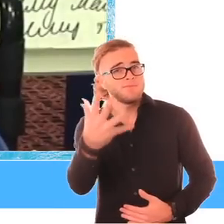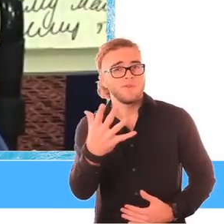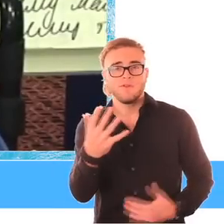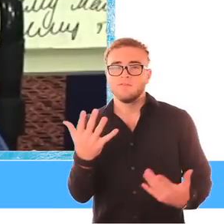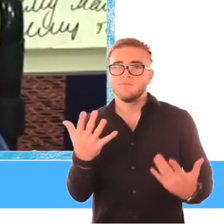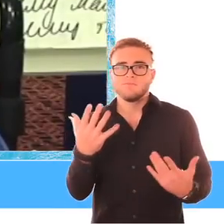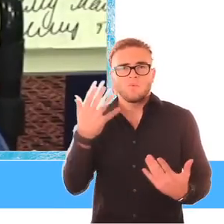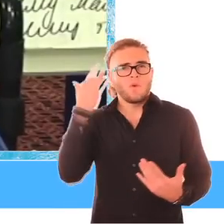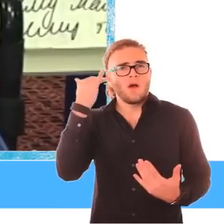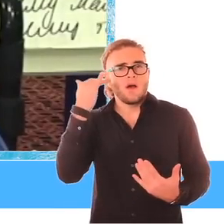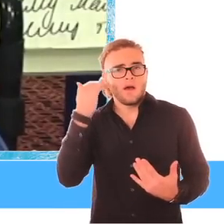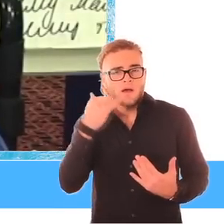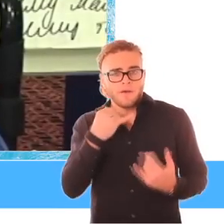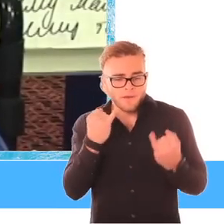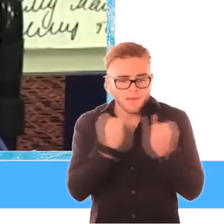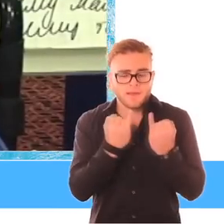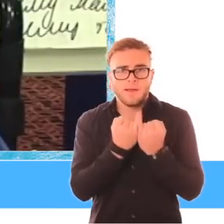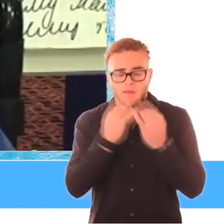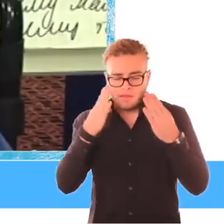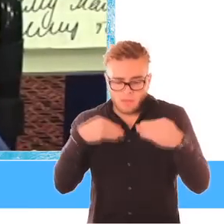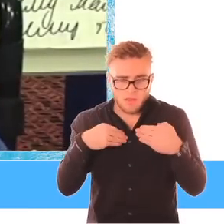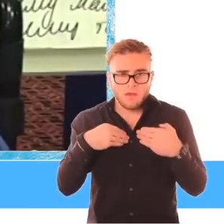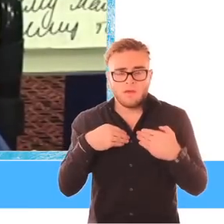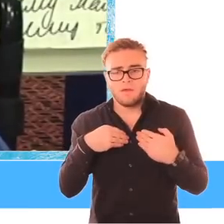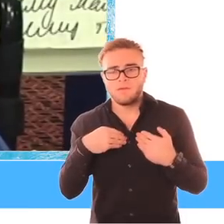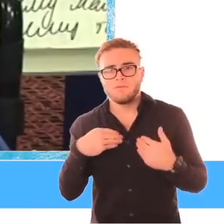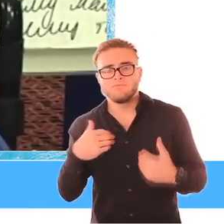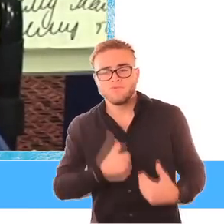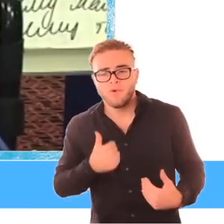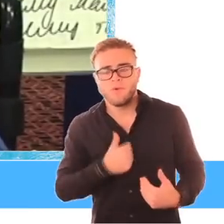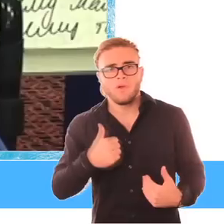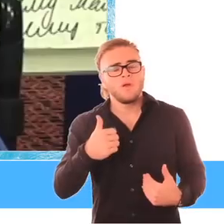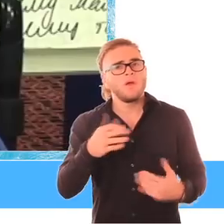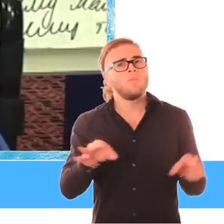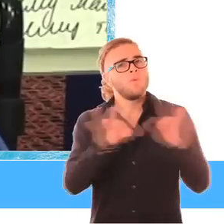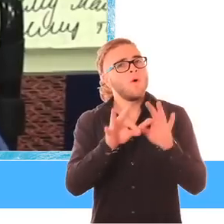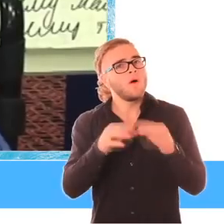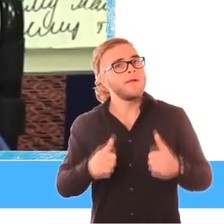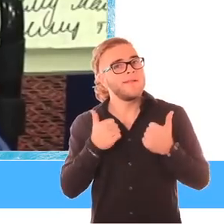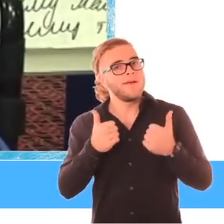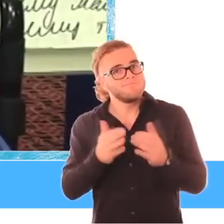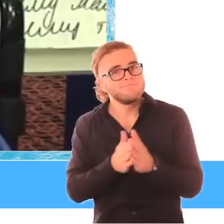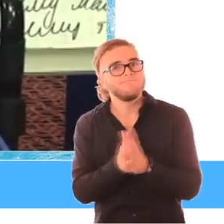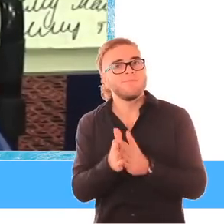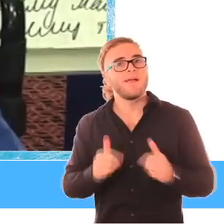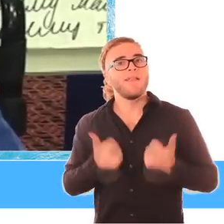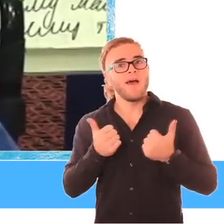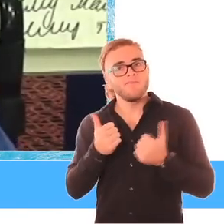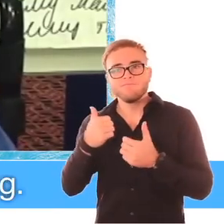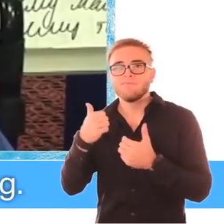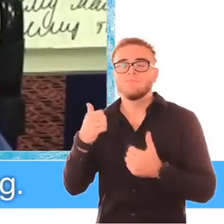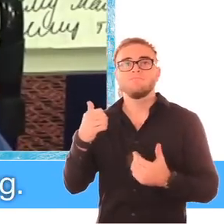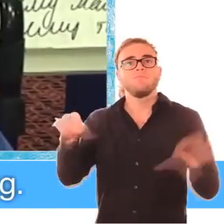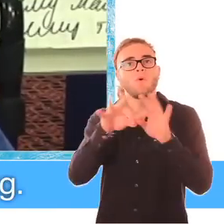I would like to say that there's no point in being fixated or withdrawing into oneself. It is necessary to live a productive life. It is necessary to go